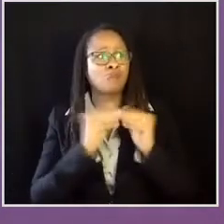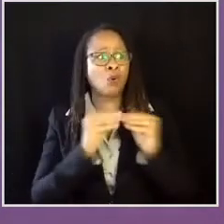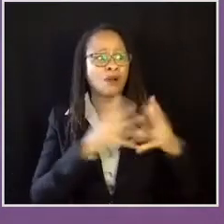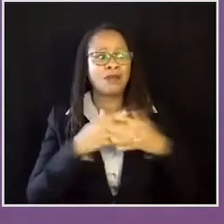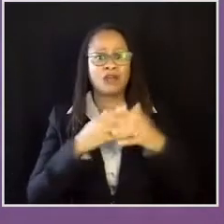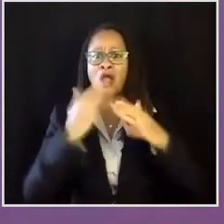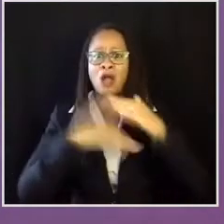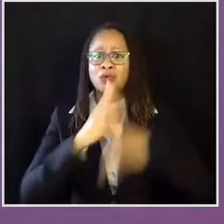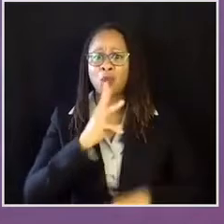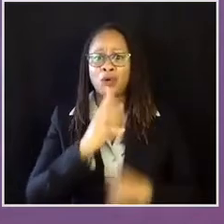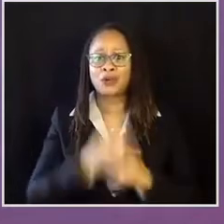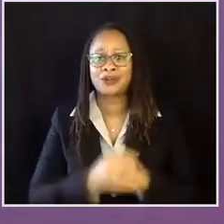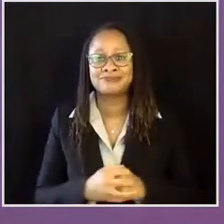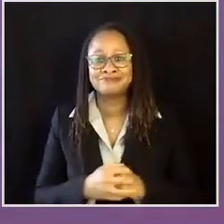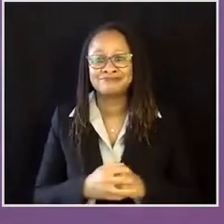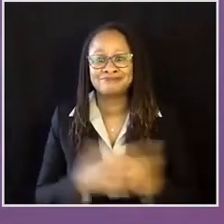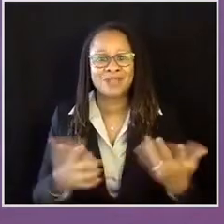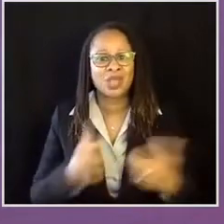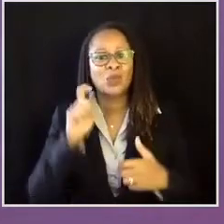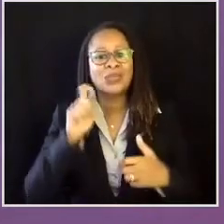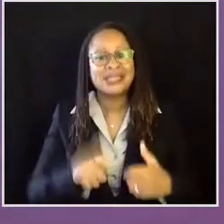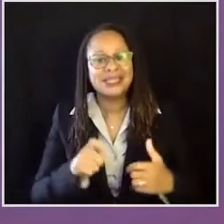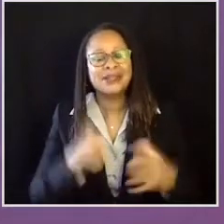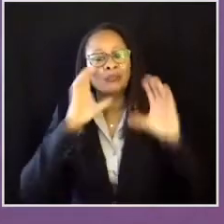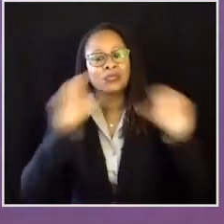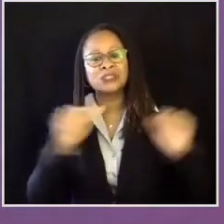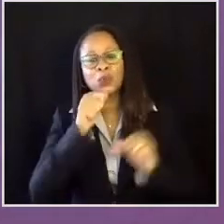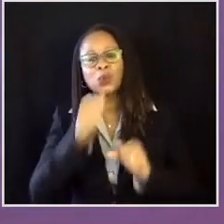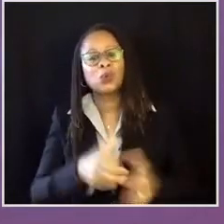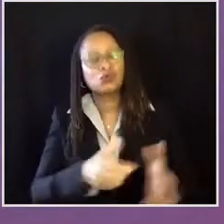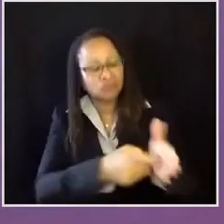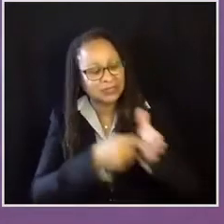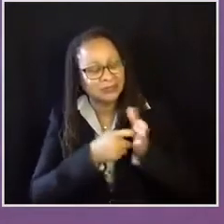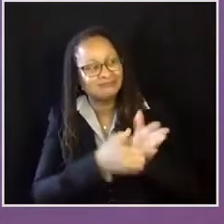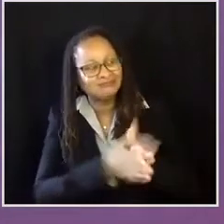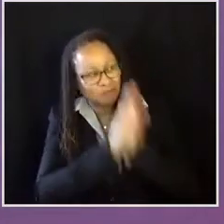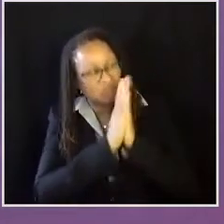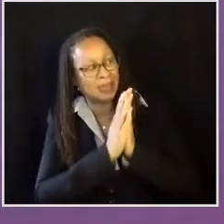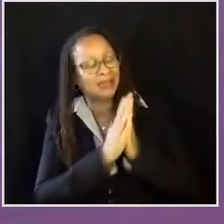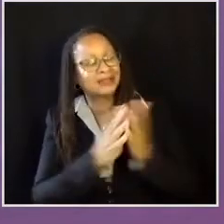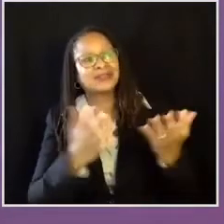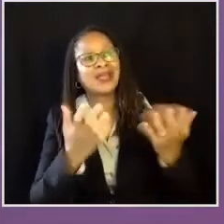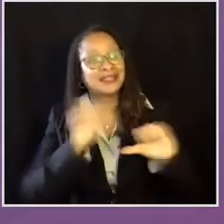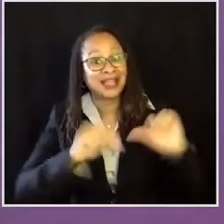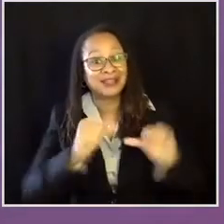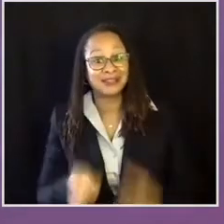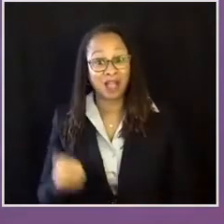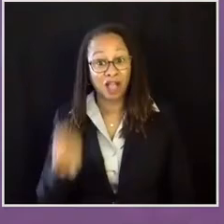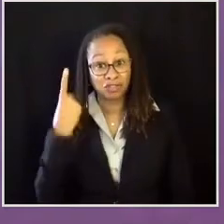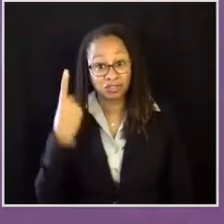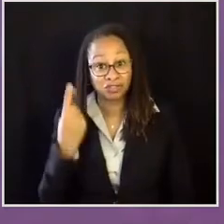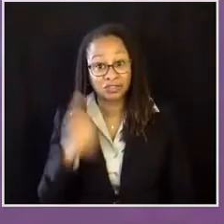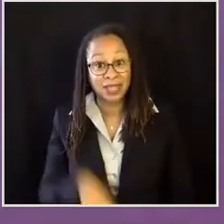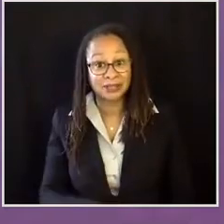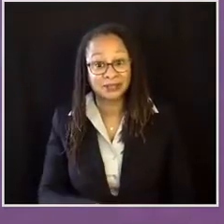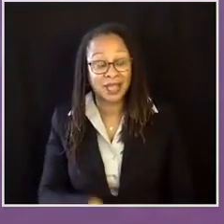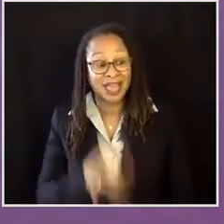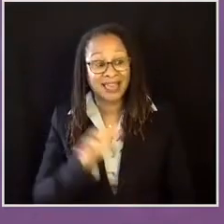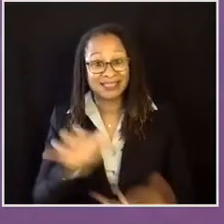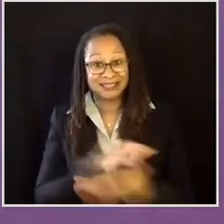We need a president who respects science, who understands that the damage from climate change is already